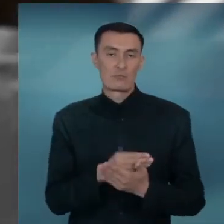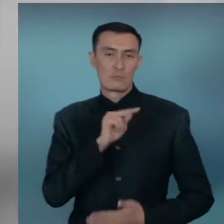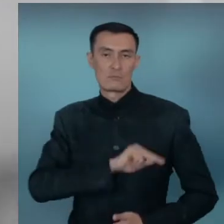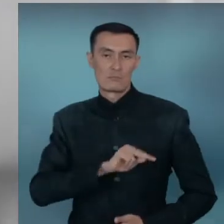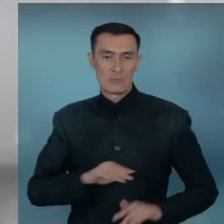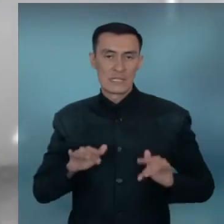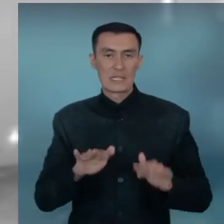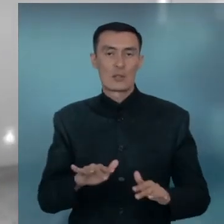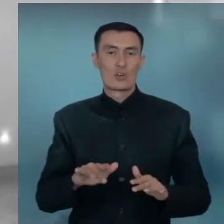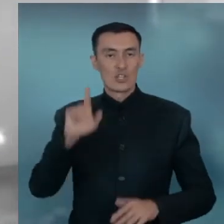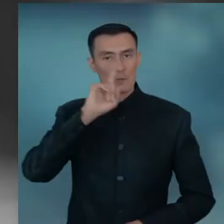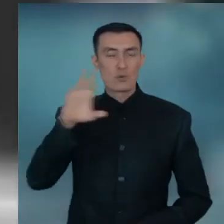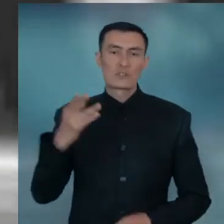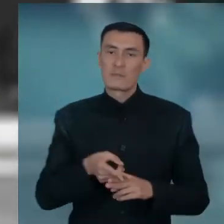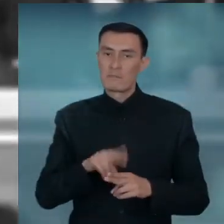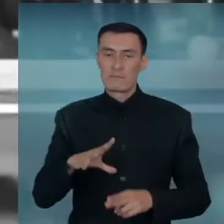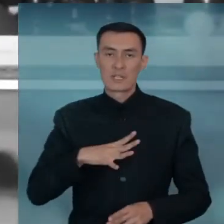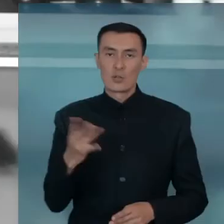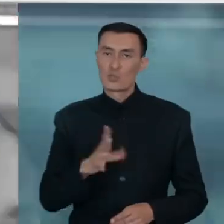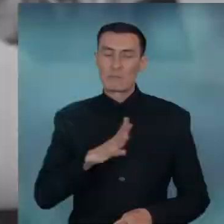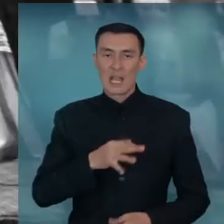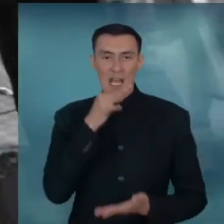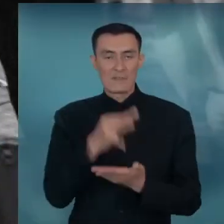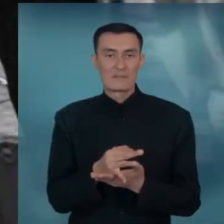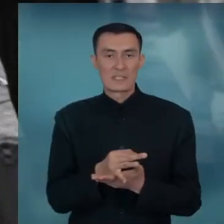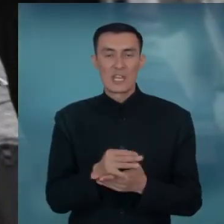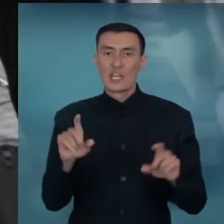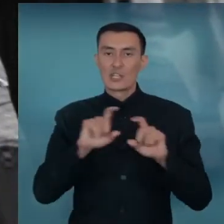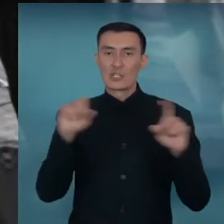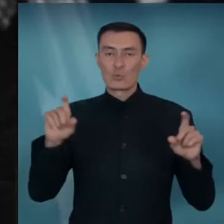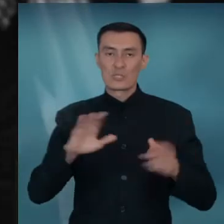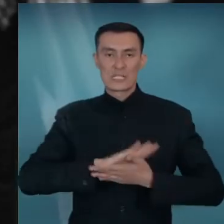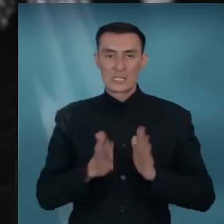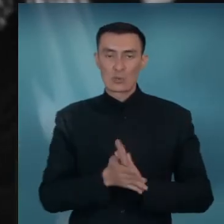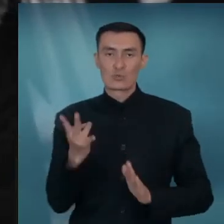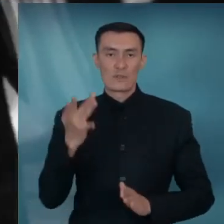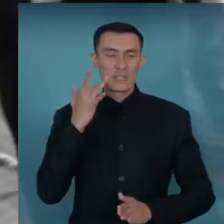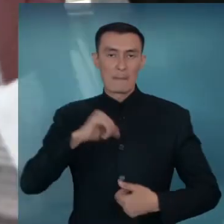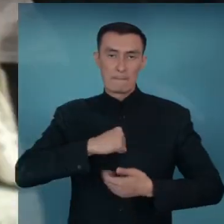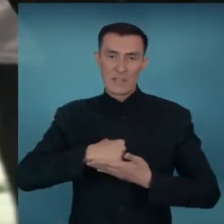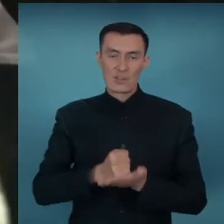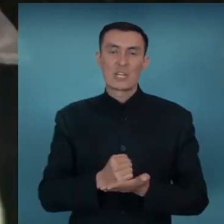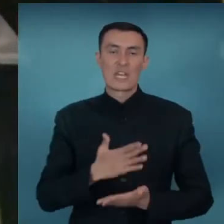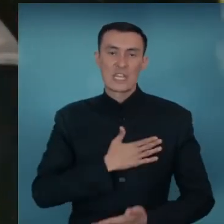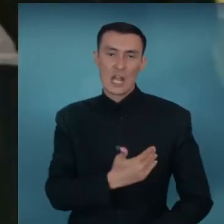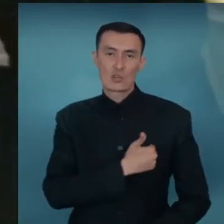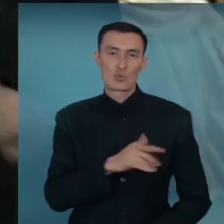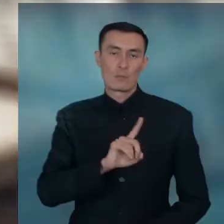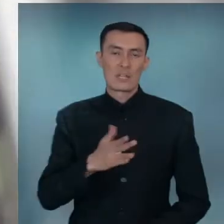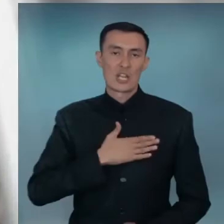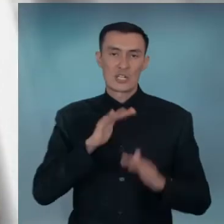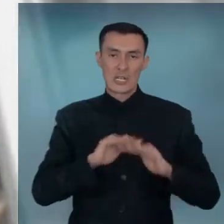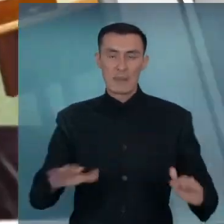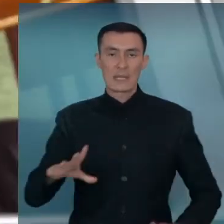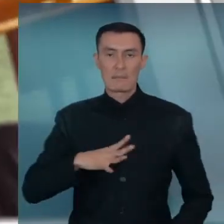what you do, of course. Being a champion comes with responsibility. After all, the title and status